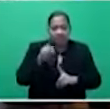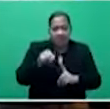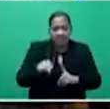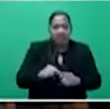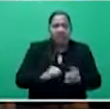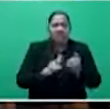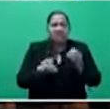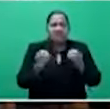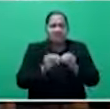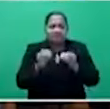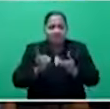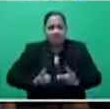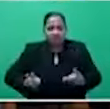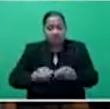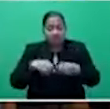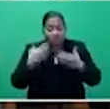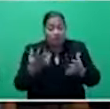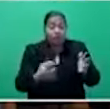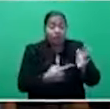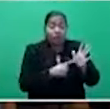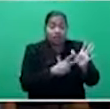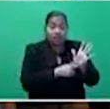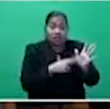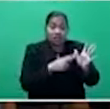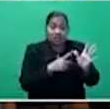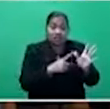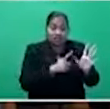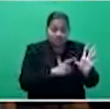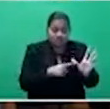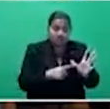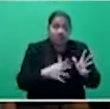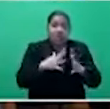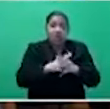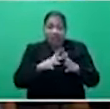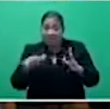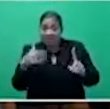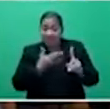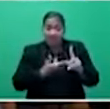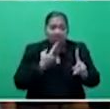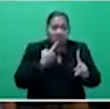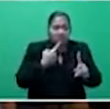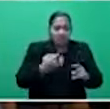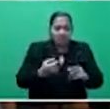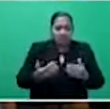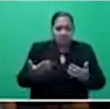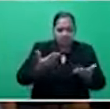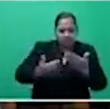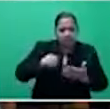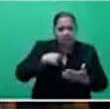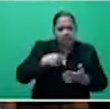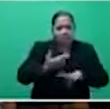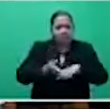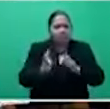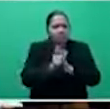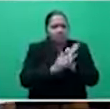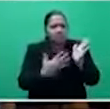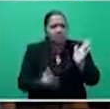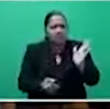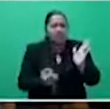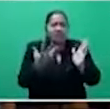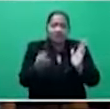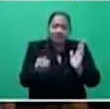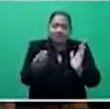subdivisions. Honourable Tanya Wanganika had a go at us regarding the new laws we had put in place. There are certain squatter areas, sir.